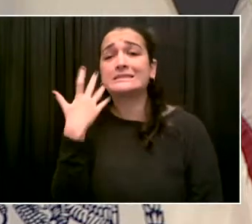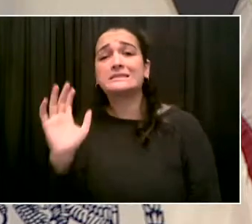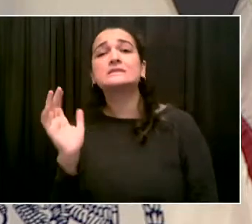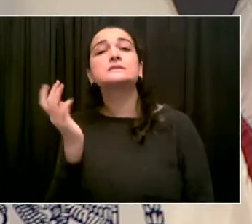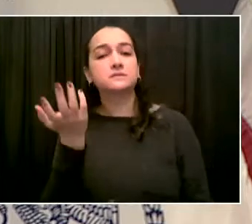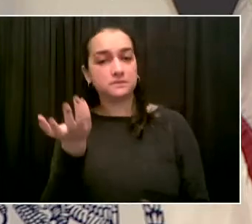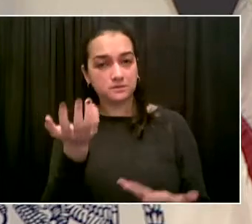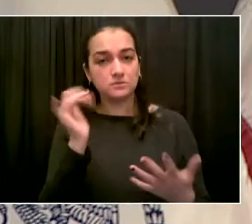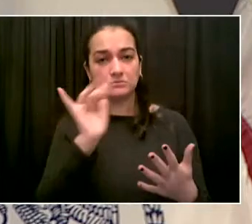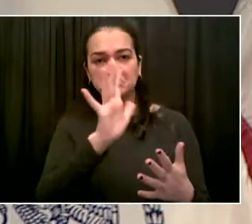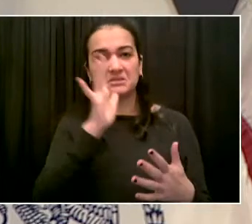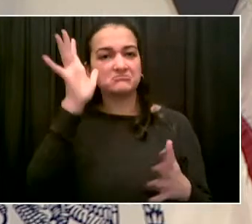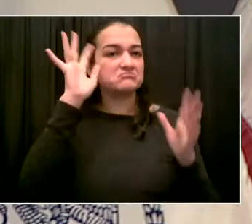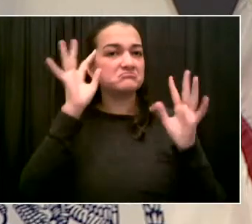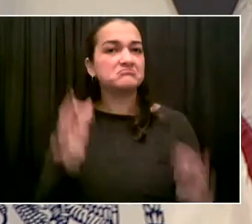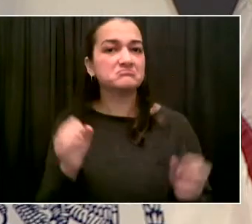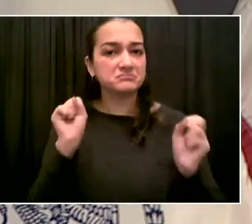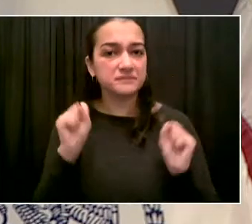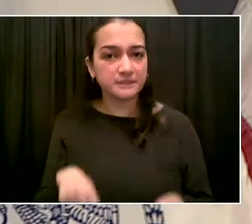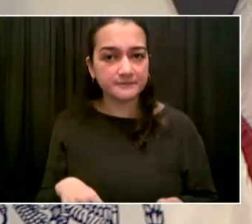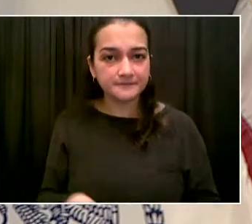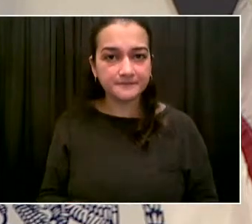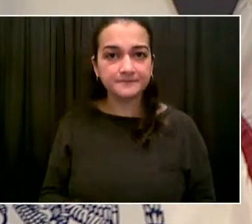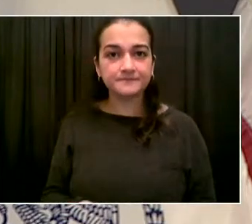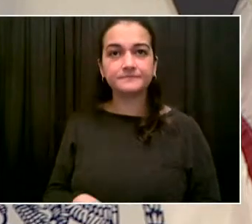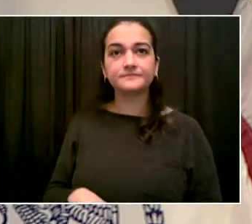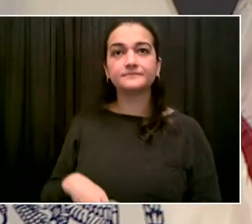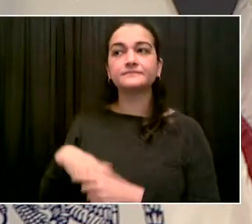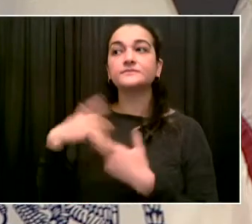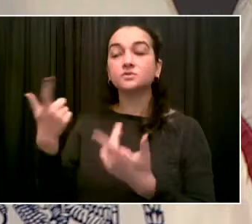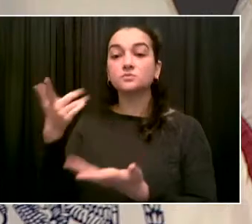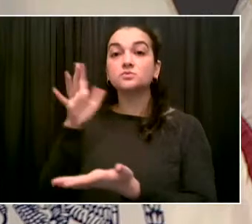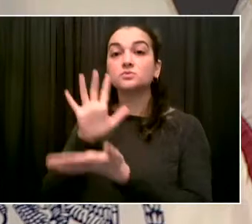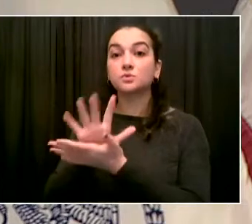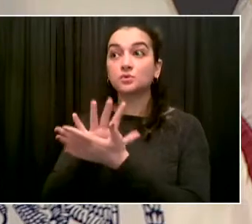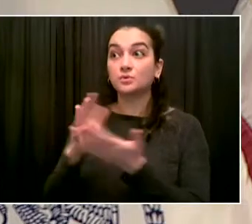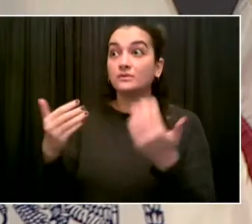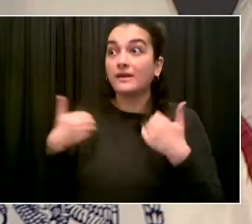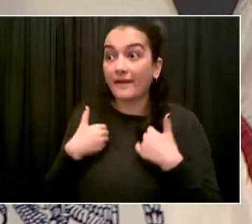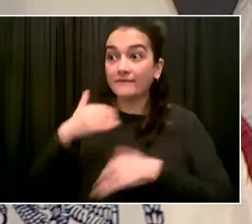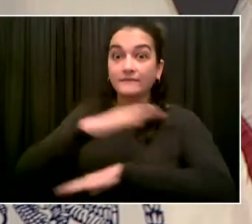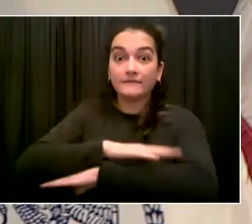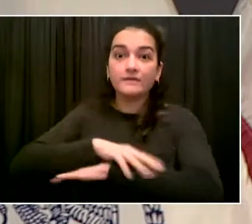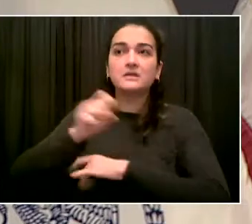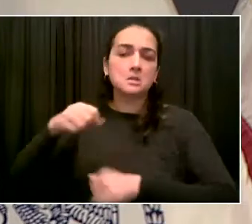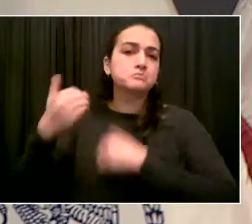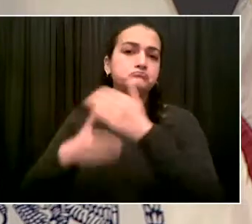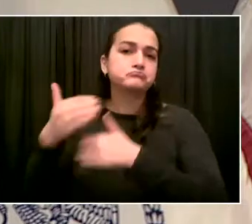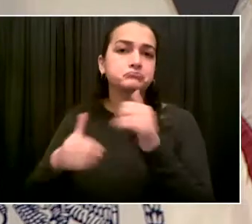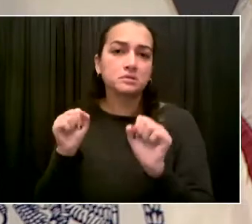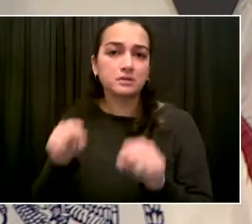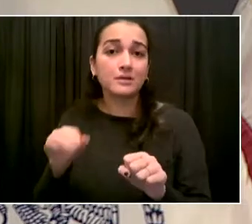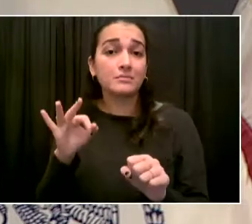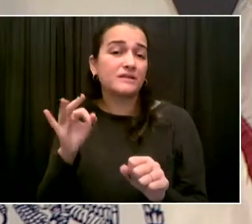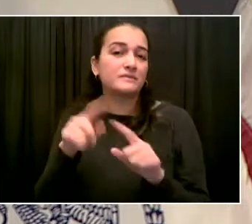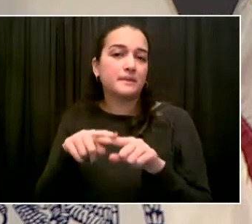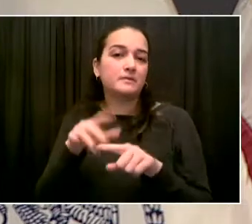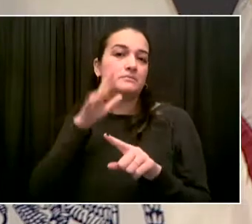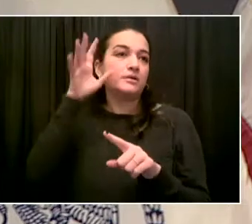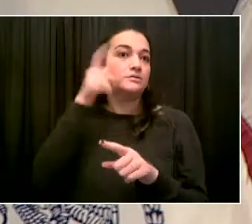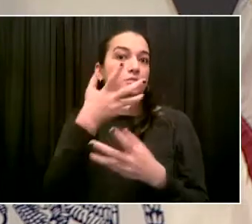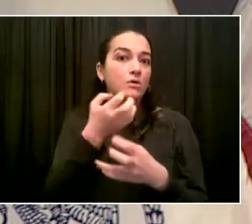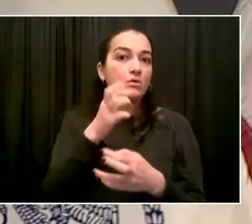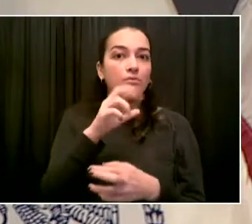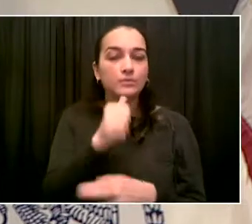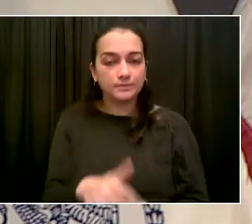so many of these vaccinations will be given in pediatricians' offices. But we like what we see. We like this as a start.